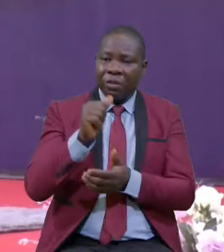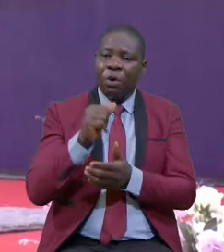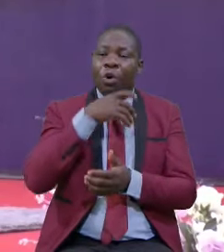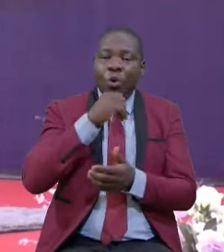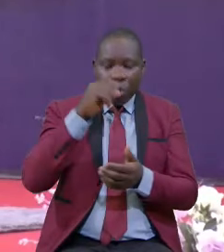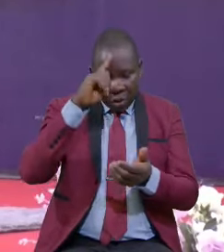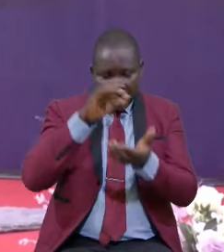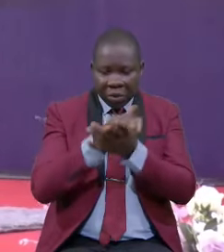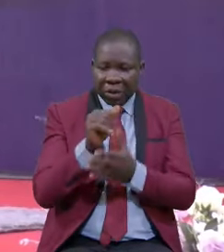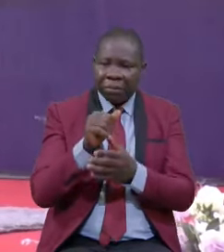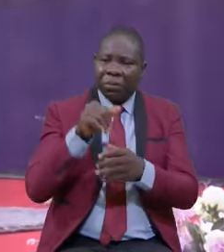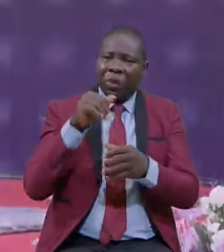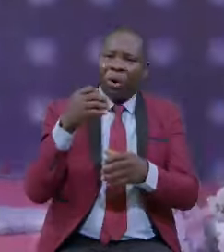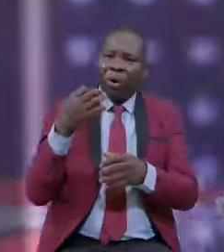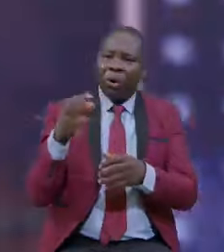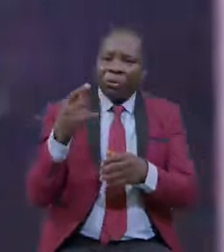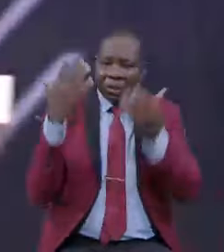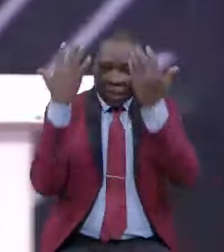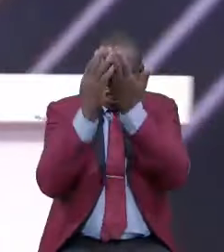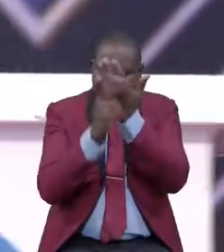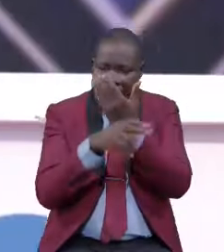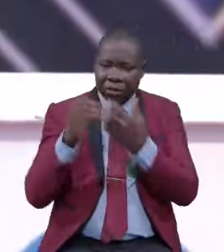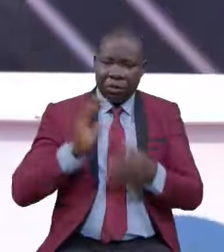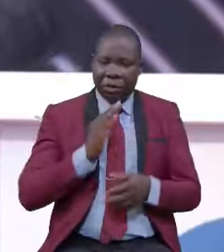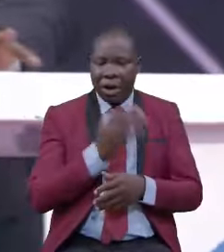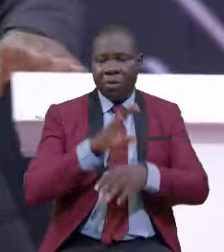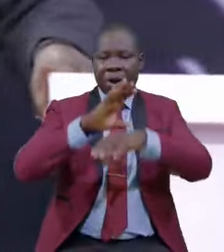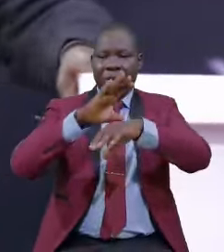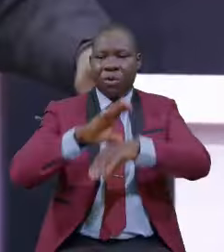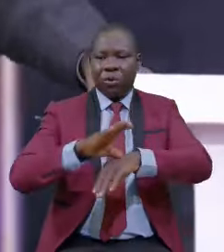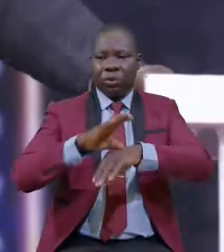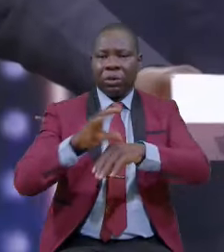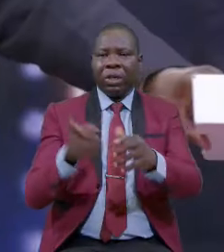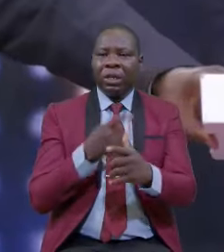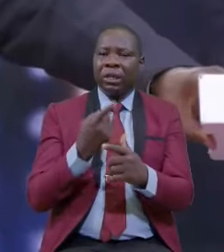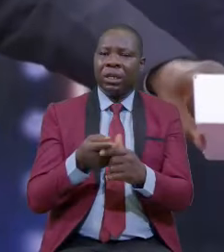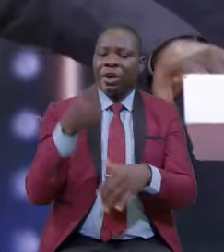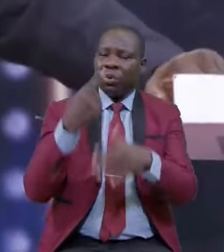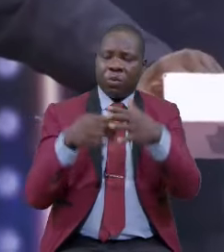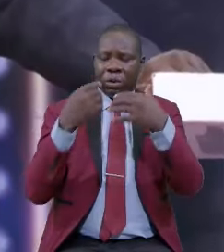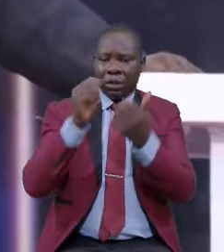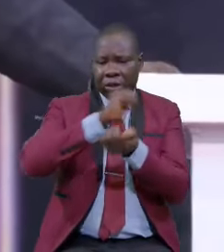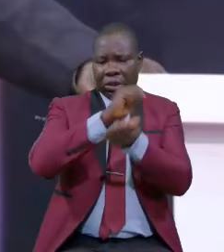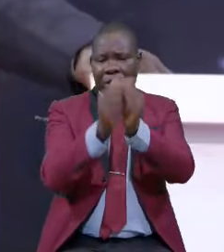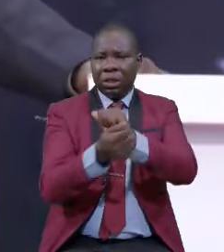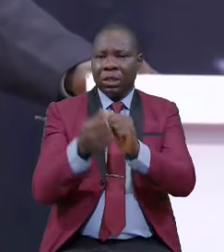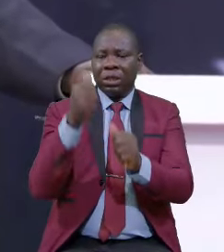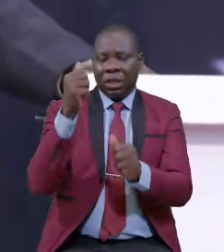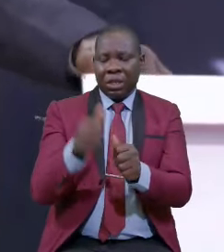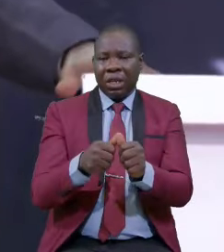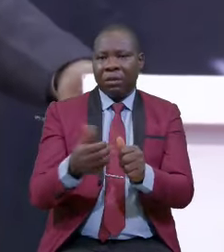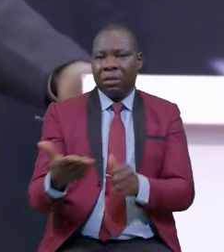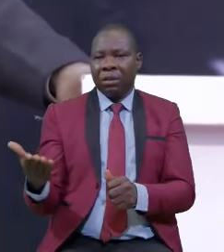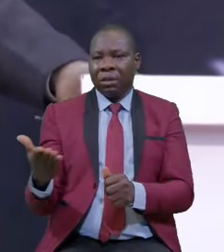of our culture. And then, what changed everything? White man? No, white